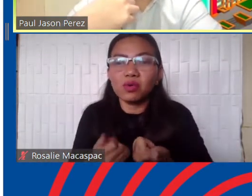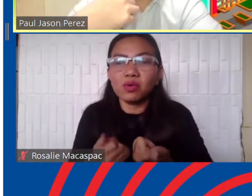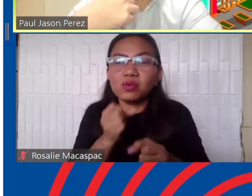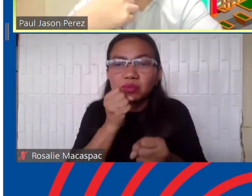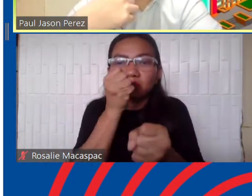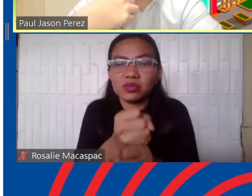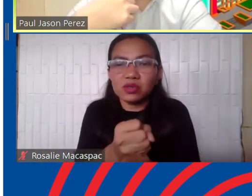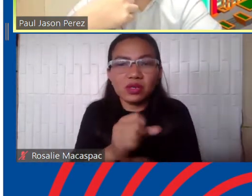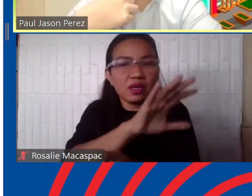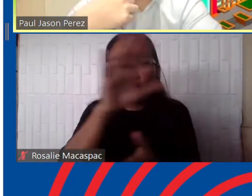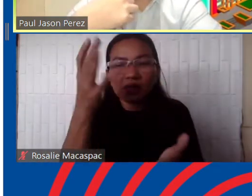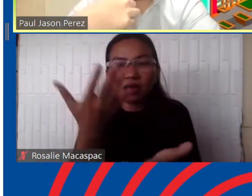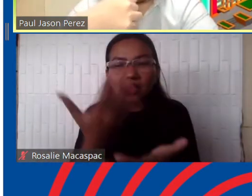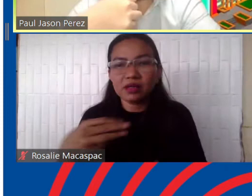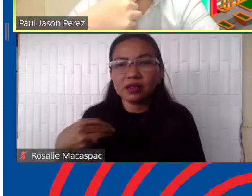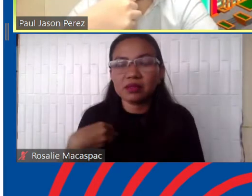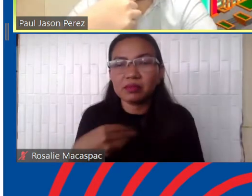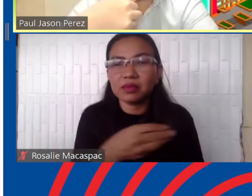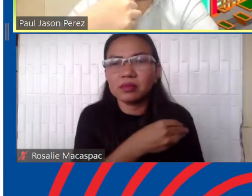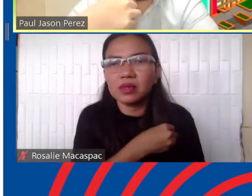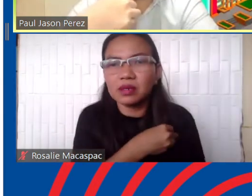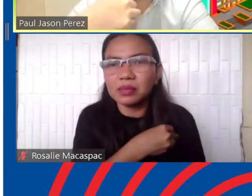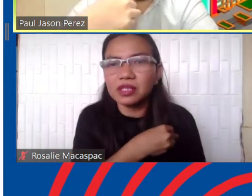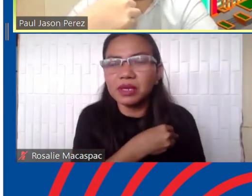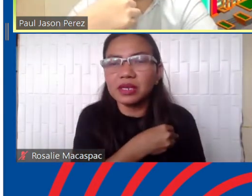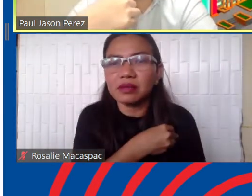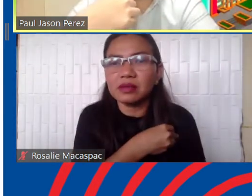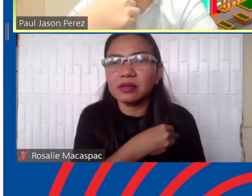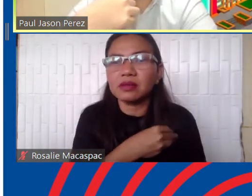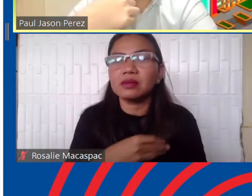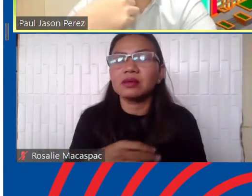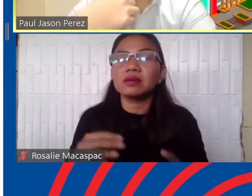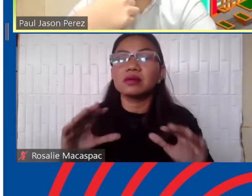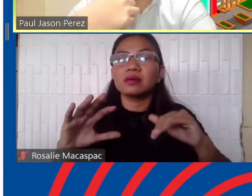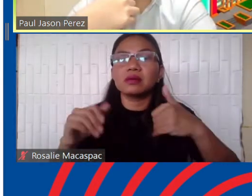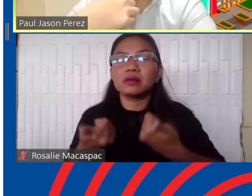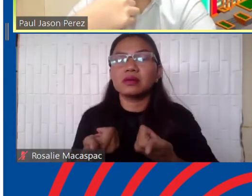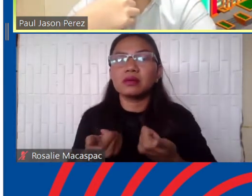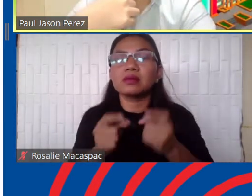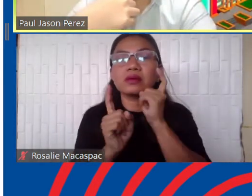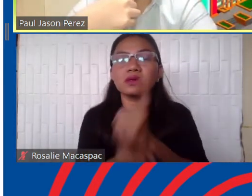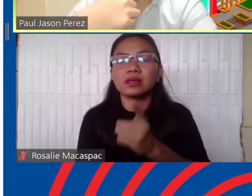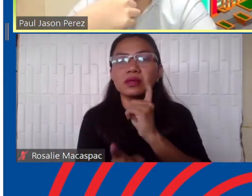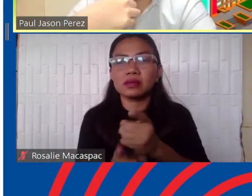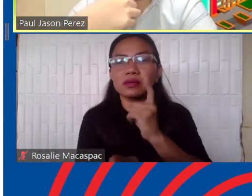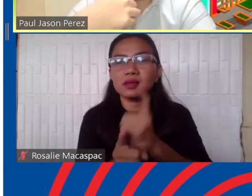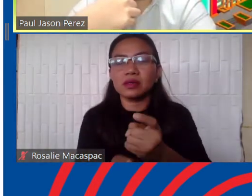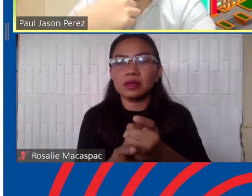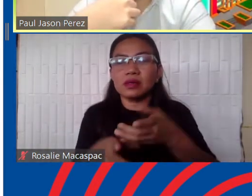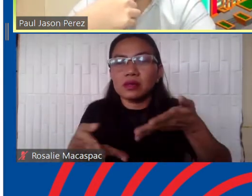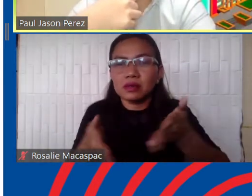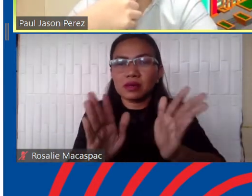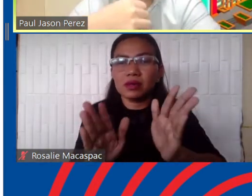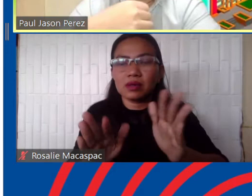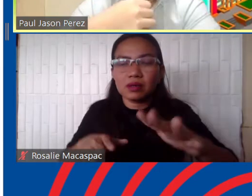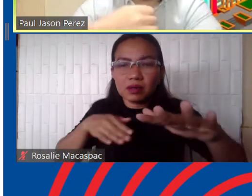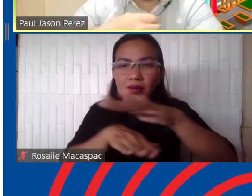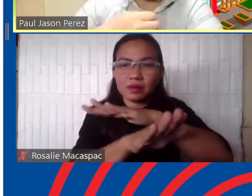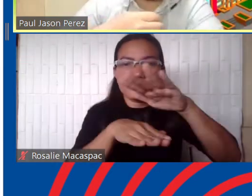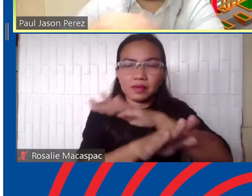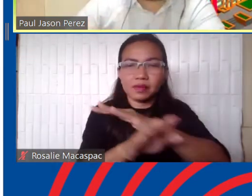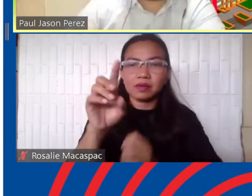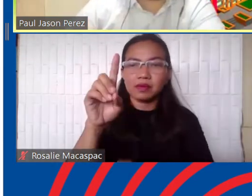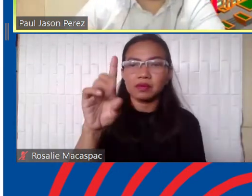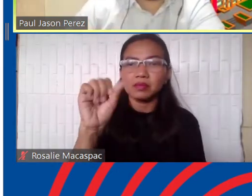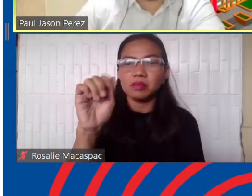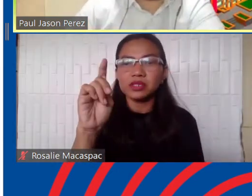every member of the team will have access and will have the correct permission in accessing data, research